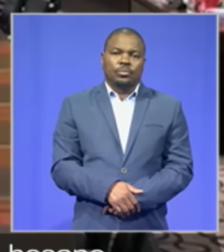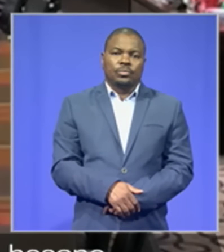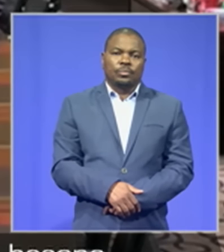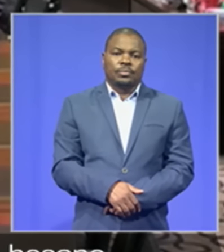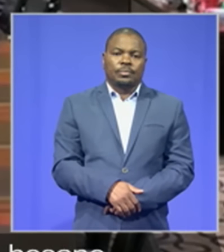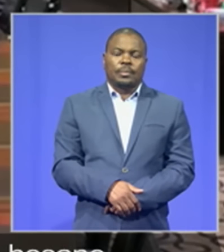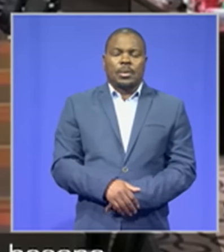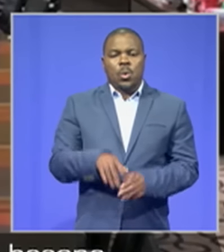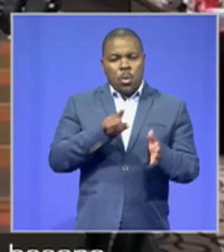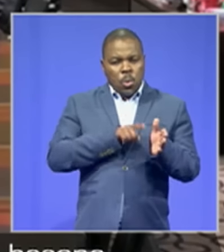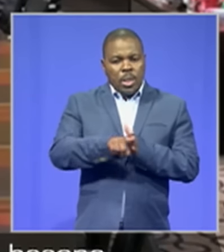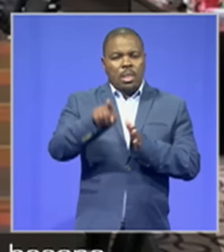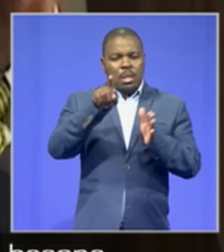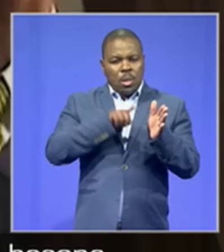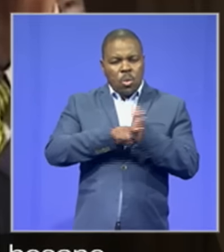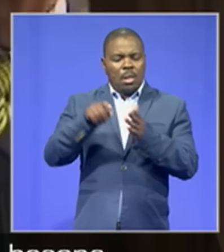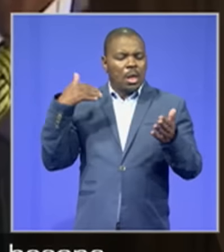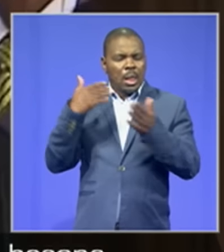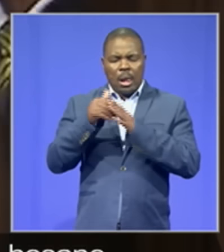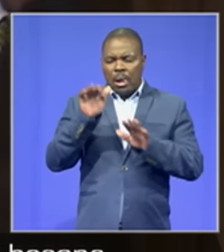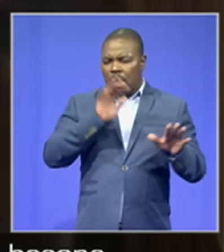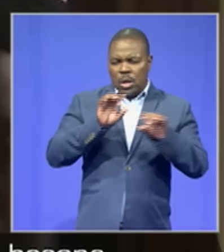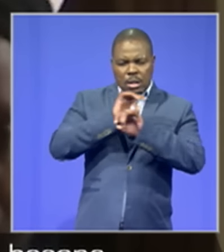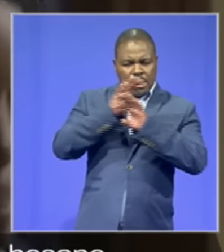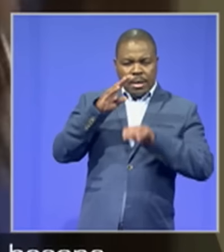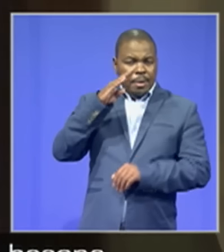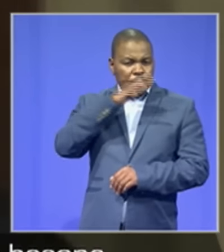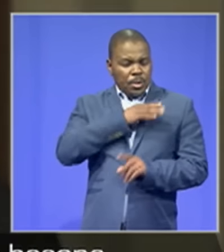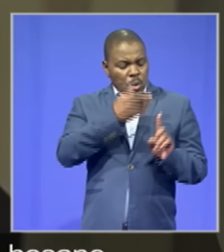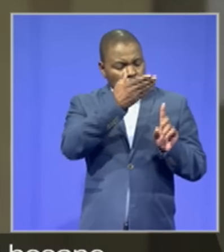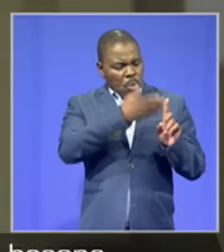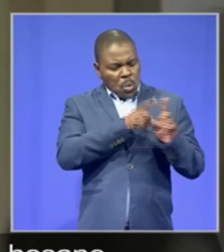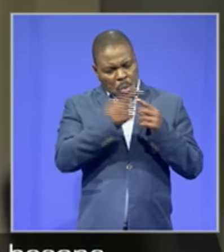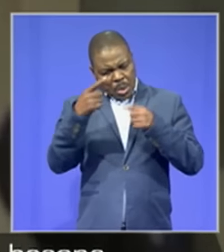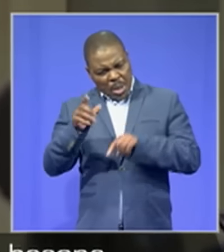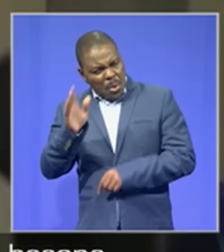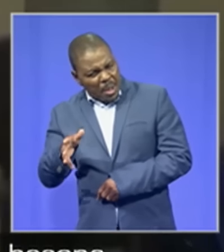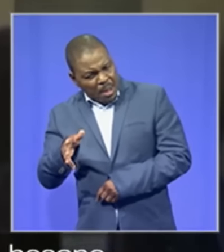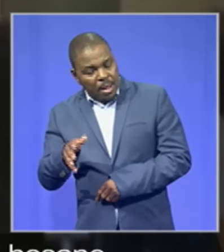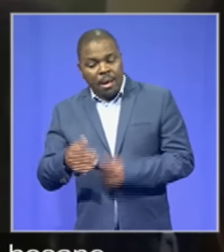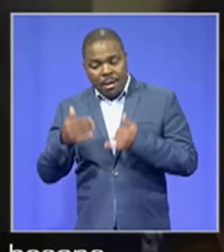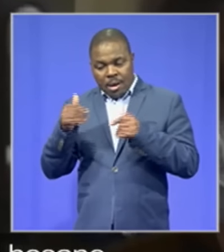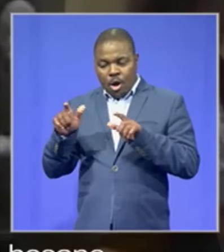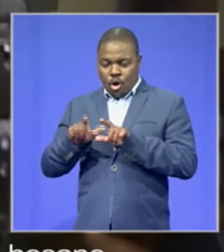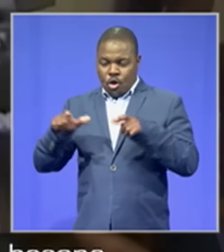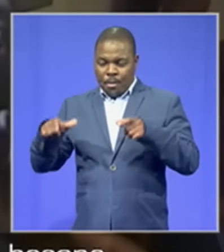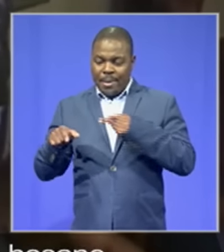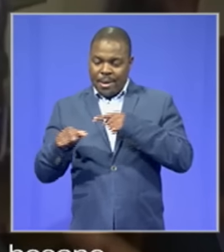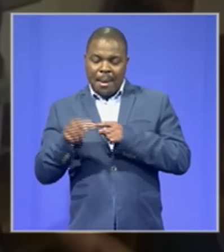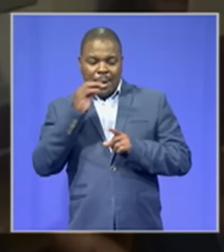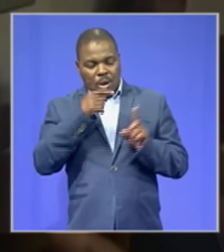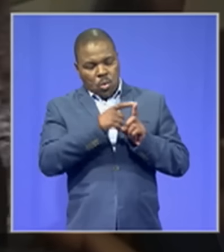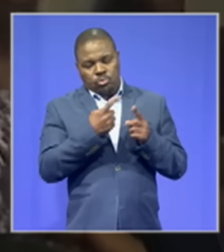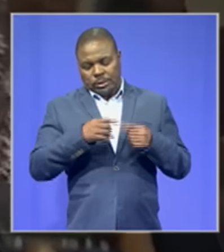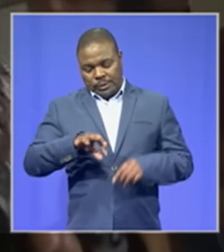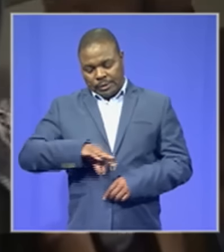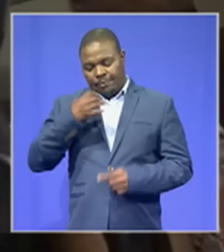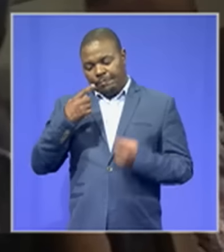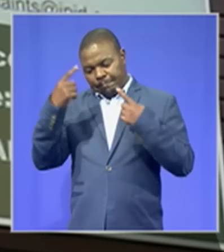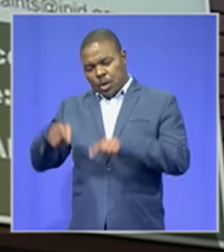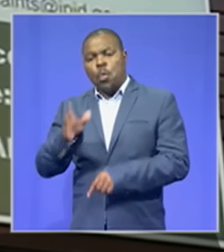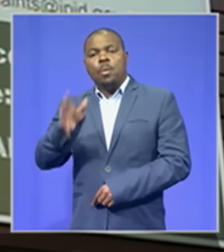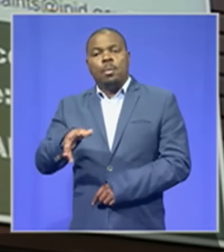Ka mora dibekebeke tsa ho se hlake hantle ka boemo ba ho hlahella ha O'Sullivan, komiti e re jwale o tla paka ka seqo.